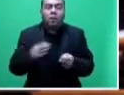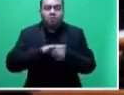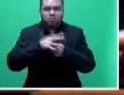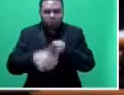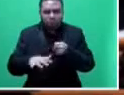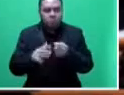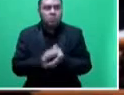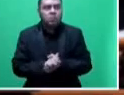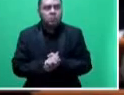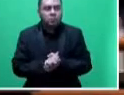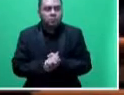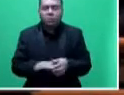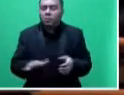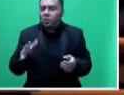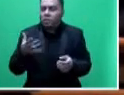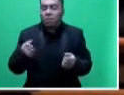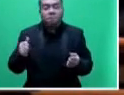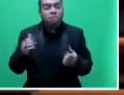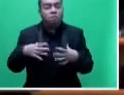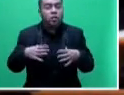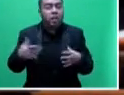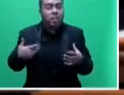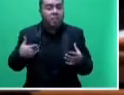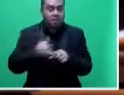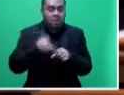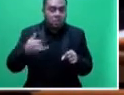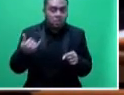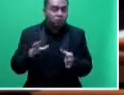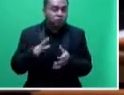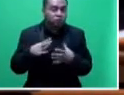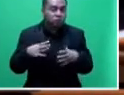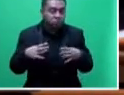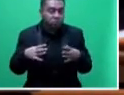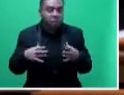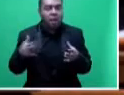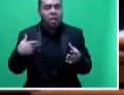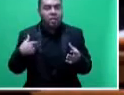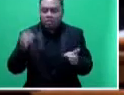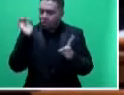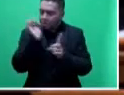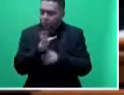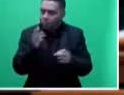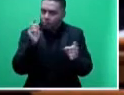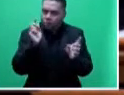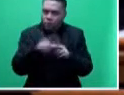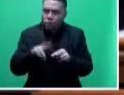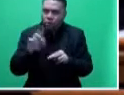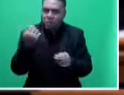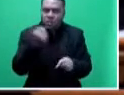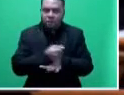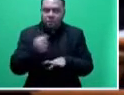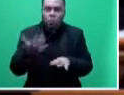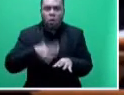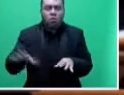access health and medicine for free takes away from us another burden. The health and well-being of Fijians is a priority for the Fiji First government. We want